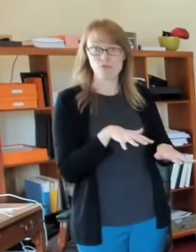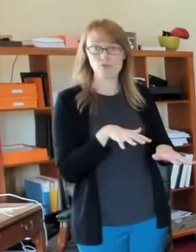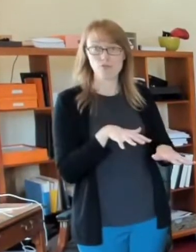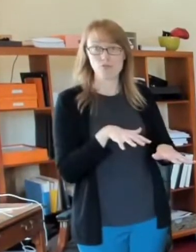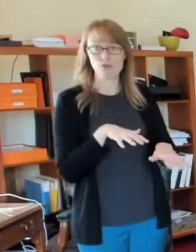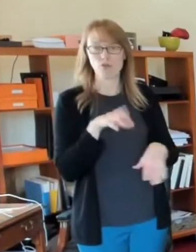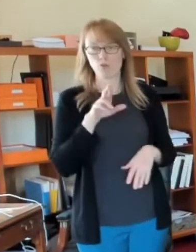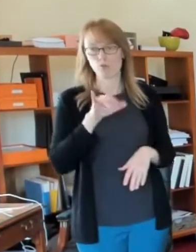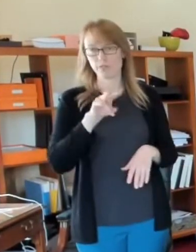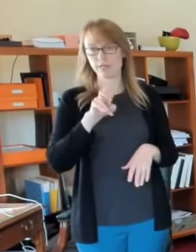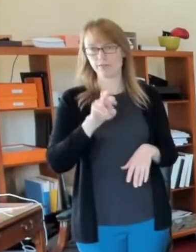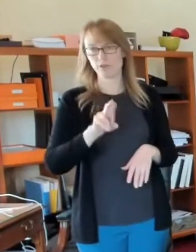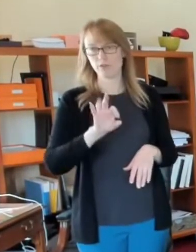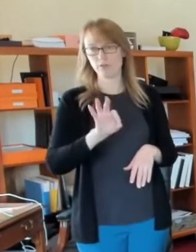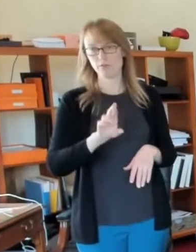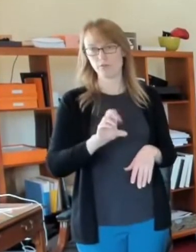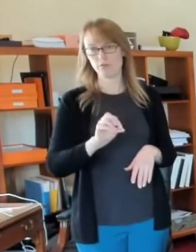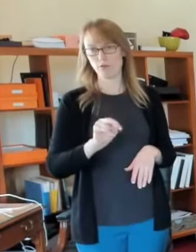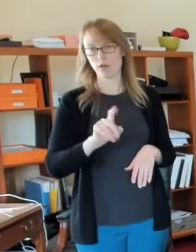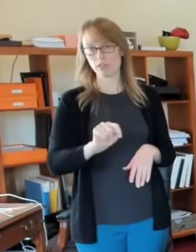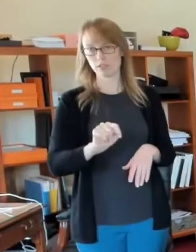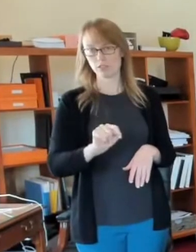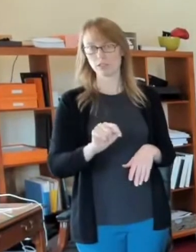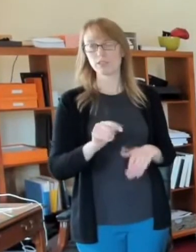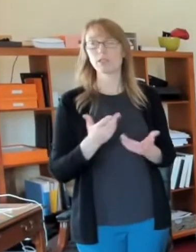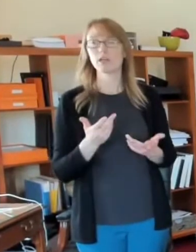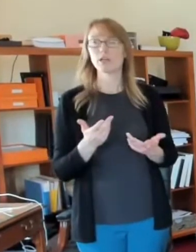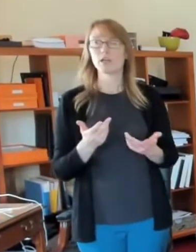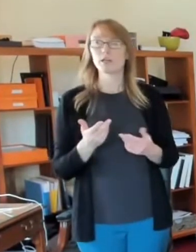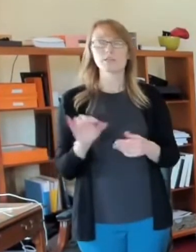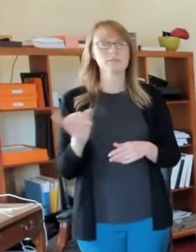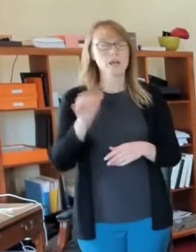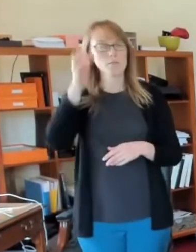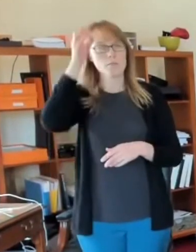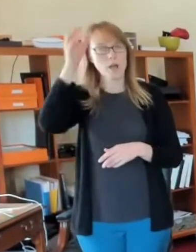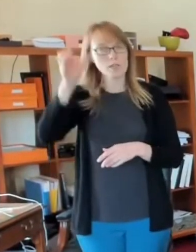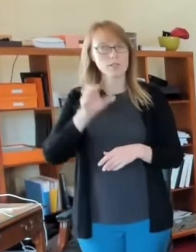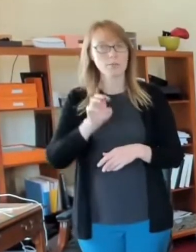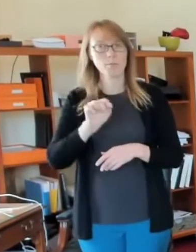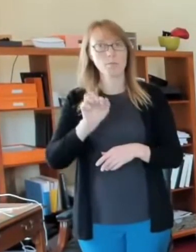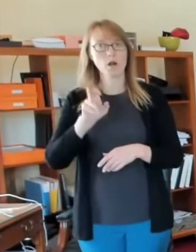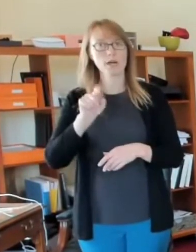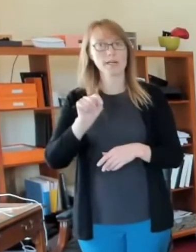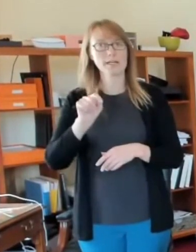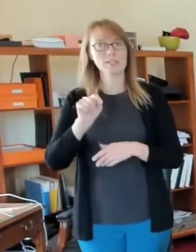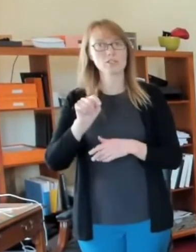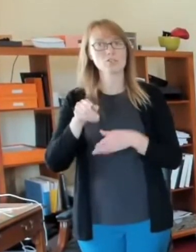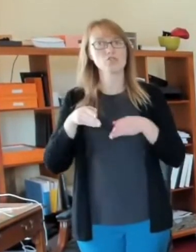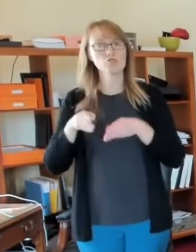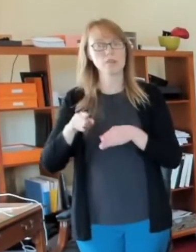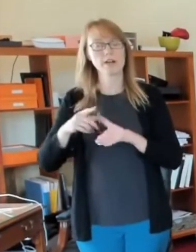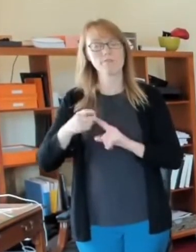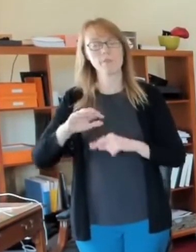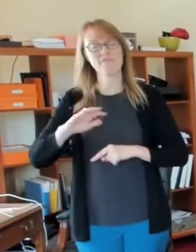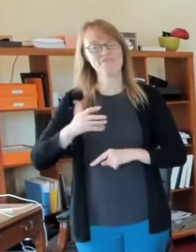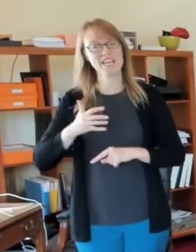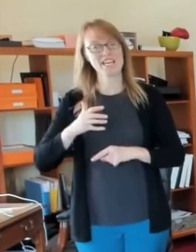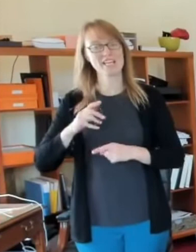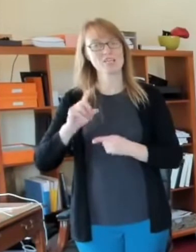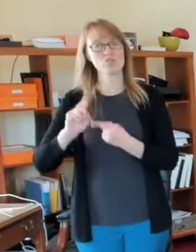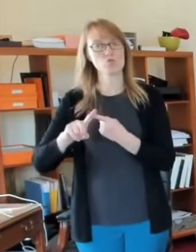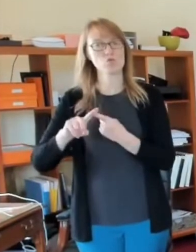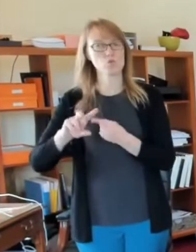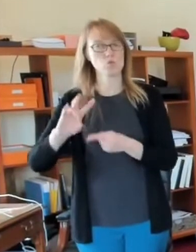down and removed parking on Market Street from 5th, which is Broadway, from about Broadway to